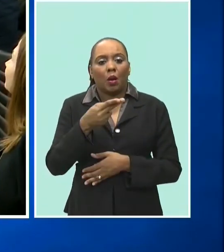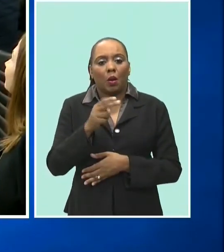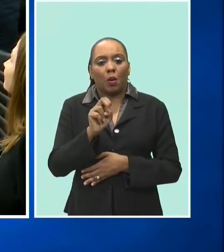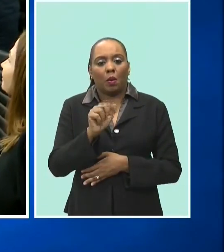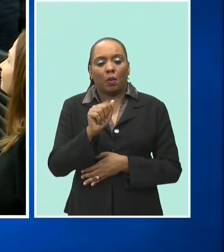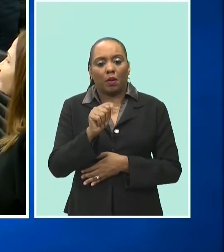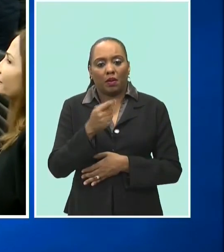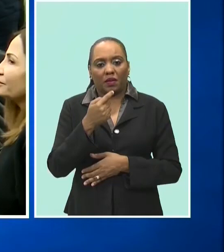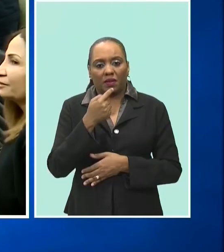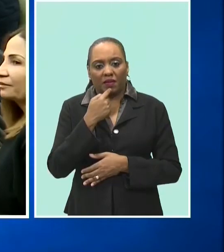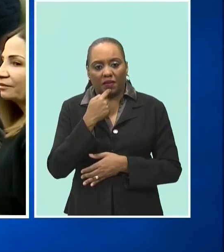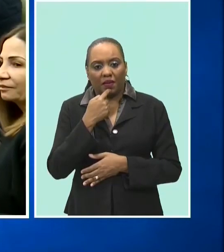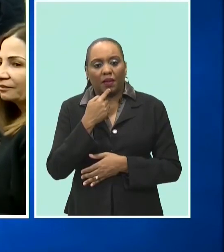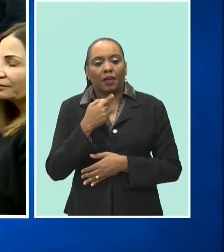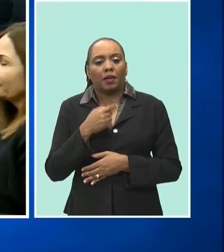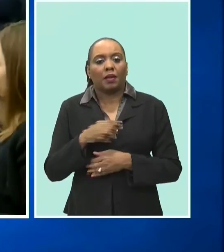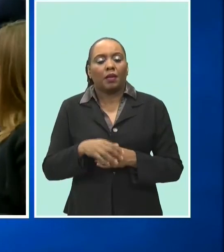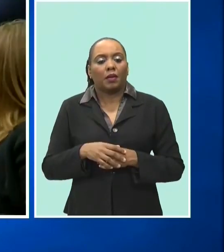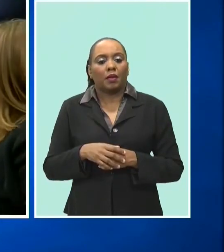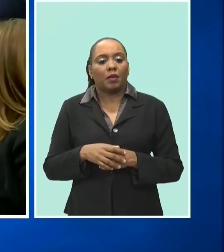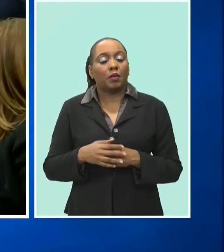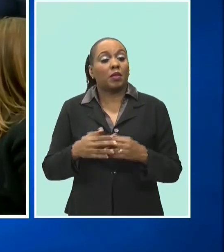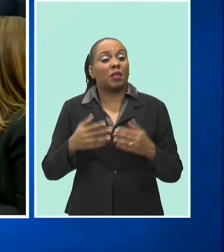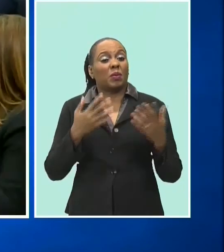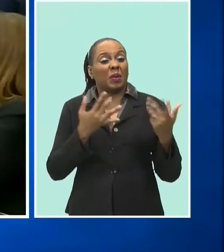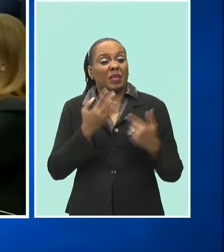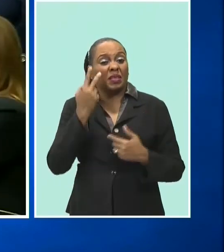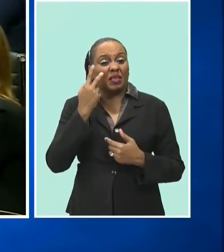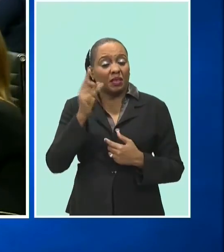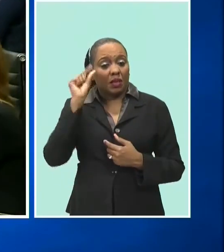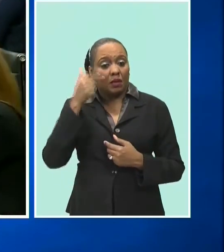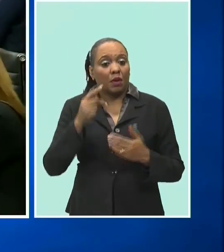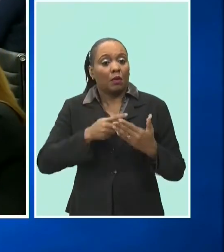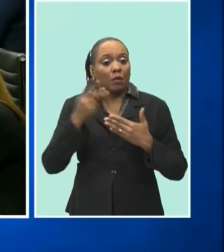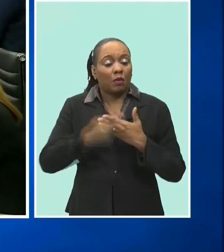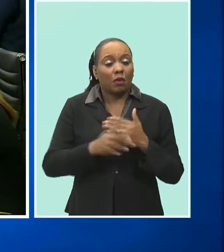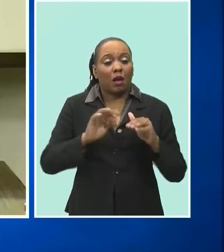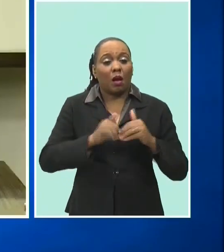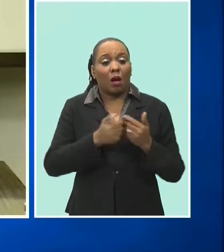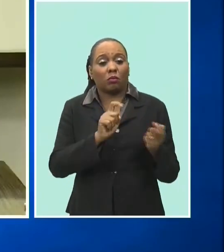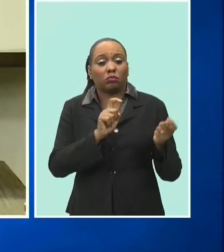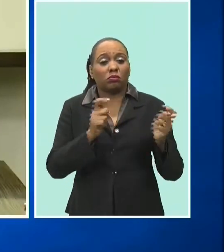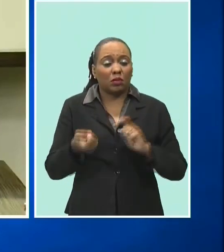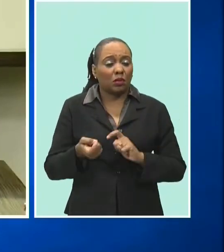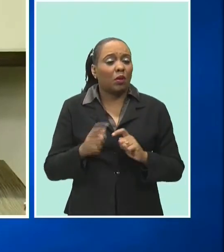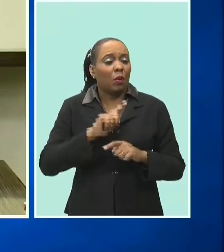foreign donors were waiting to see the government's program and the reforms it would enact.